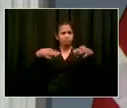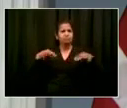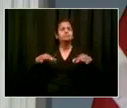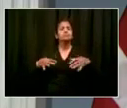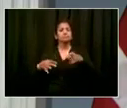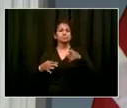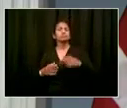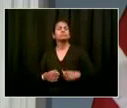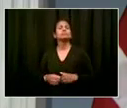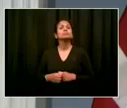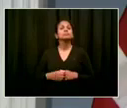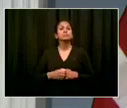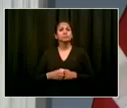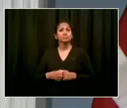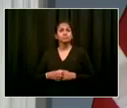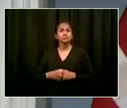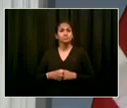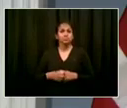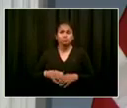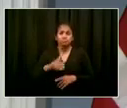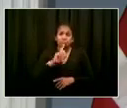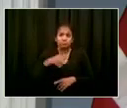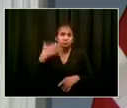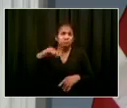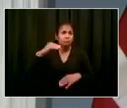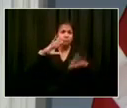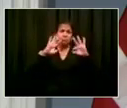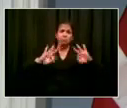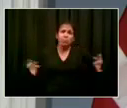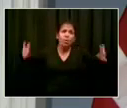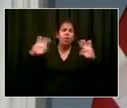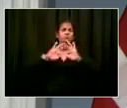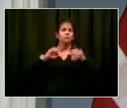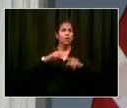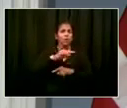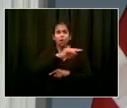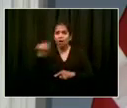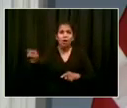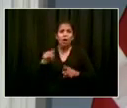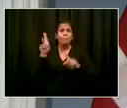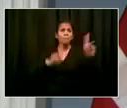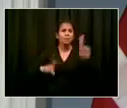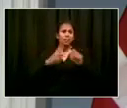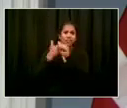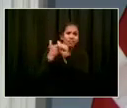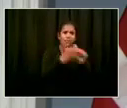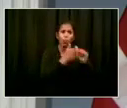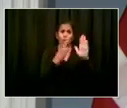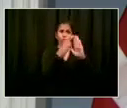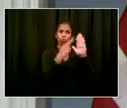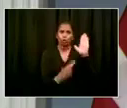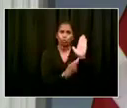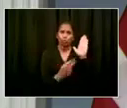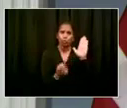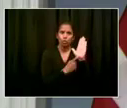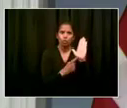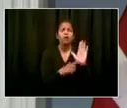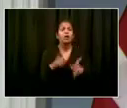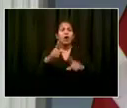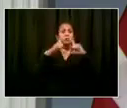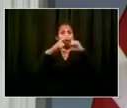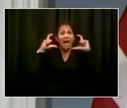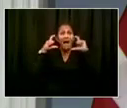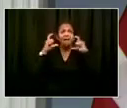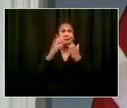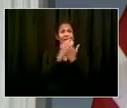strong adherence to those measures. The most important ones are ensuring that there is sufficient distance between tables, at